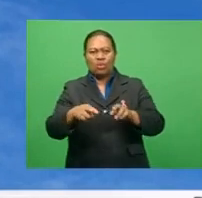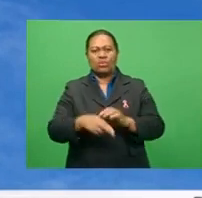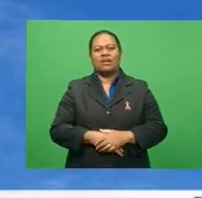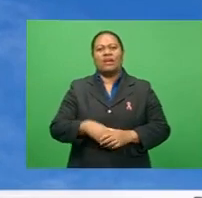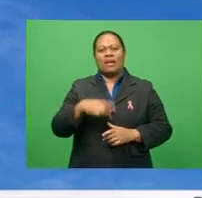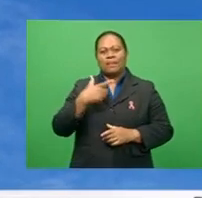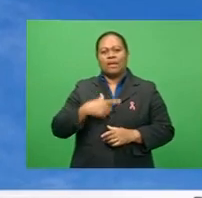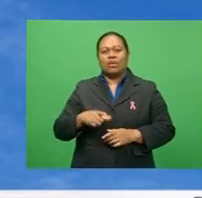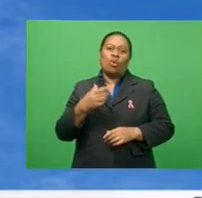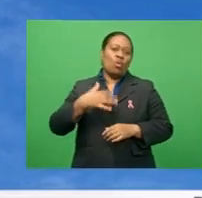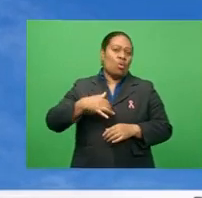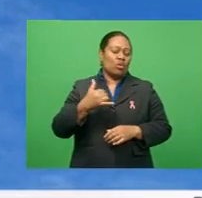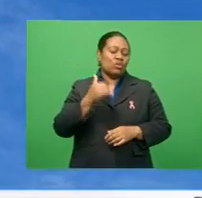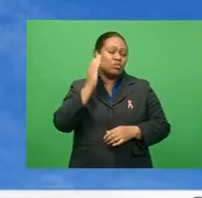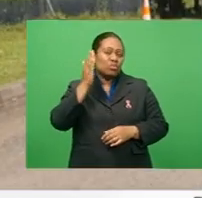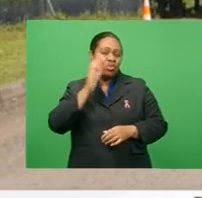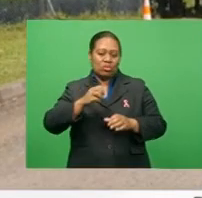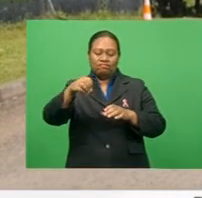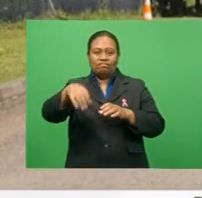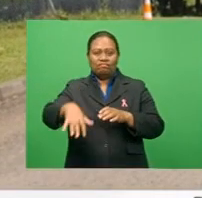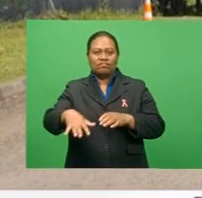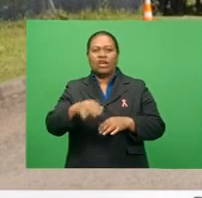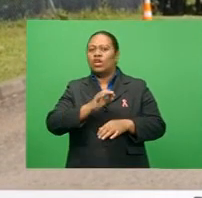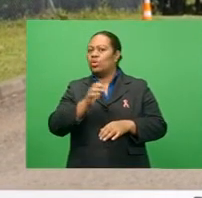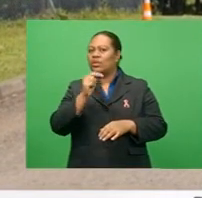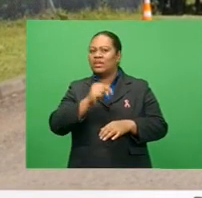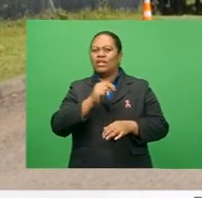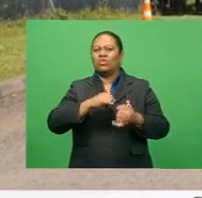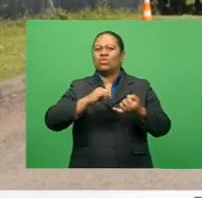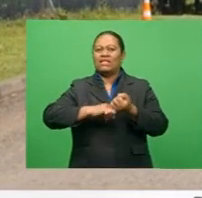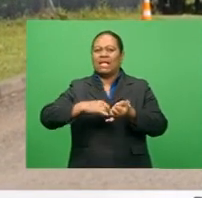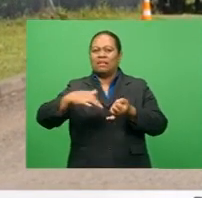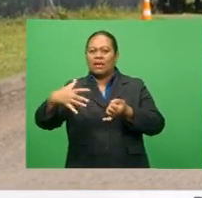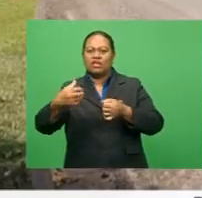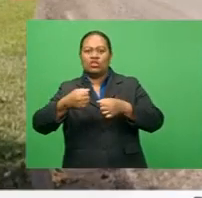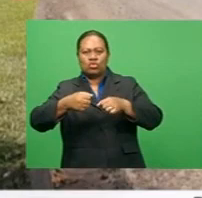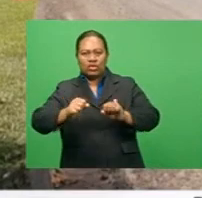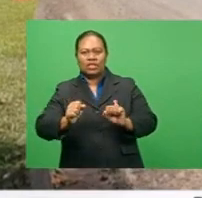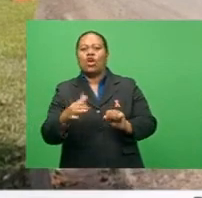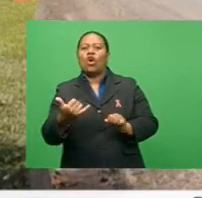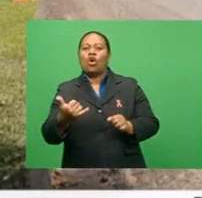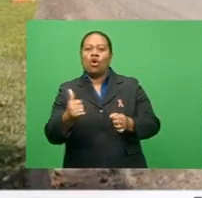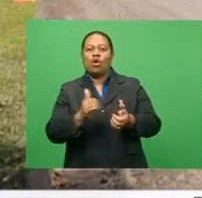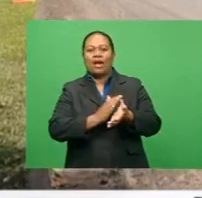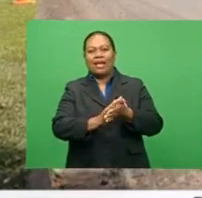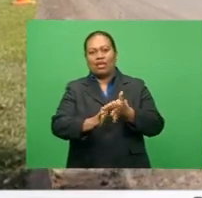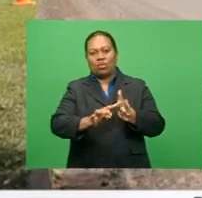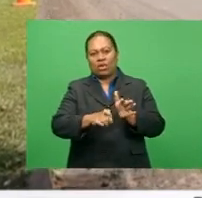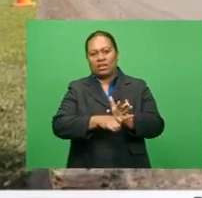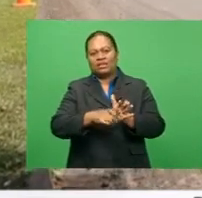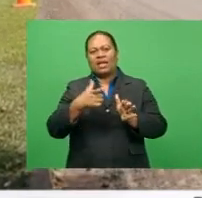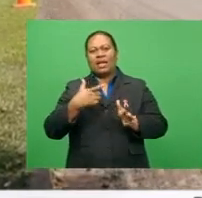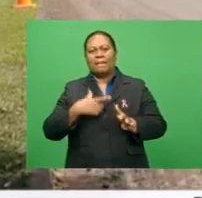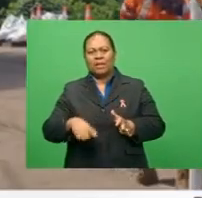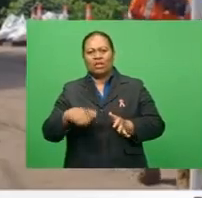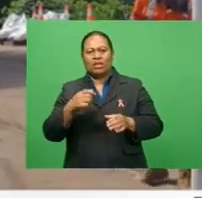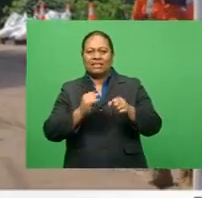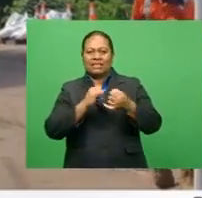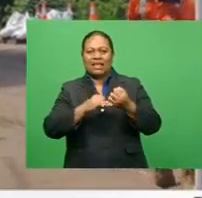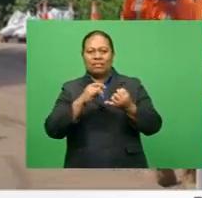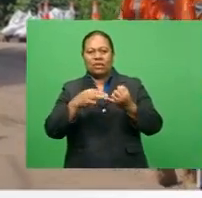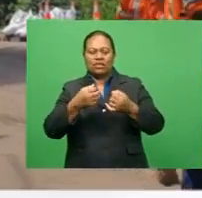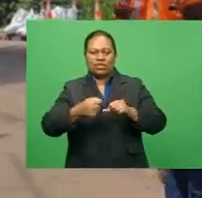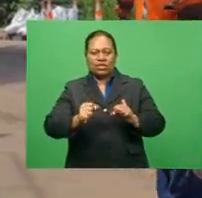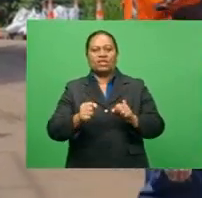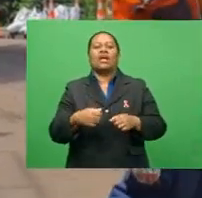or school drop-off and pick-up will need to come through Selborne Street or Hercules Street. Sealing on Hercules Street and Selborne Street